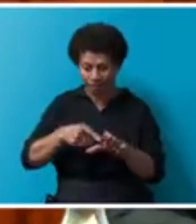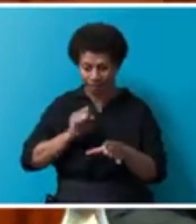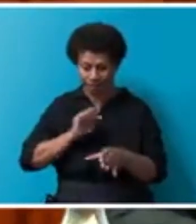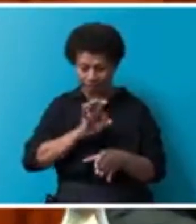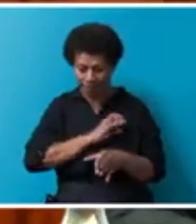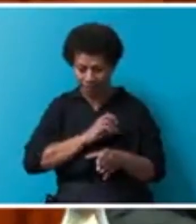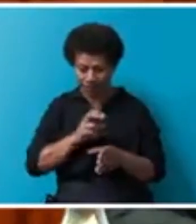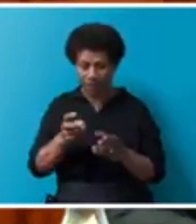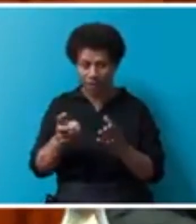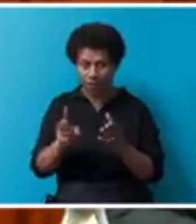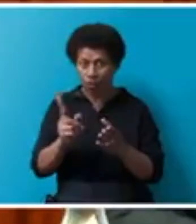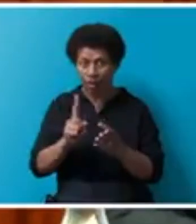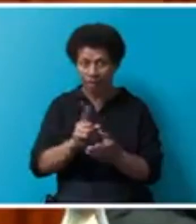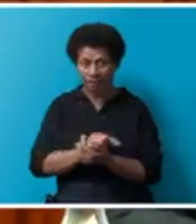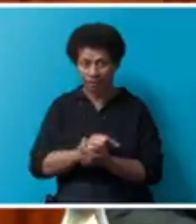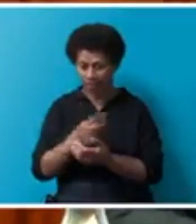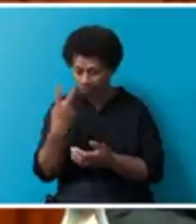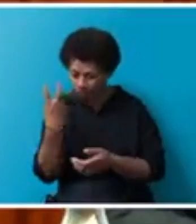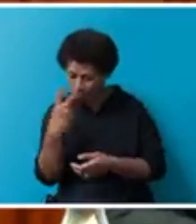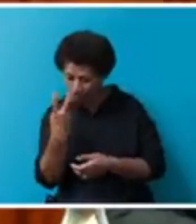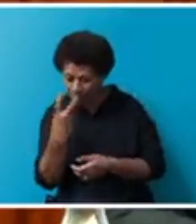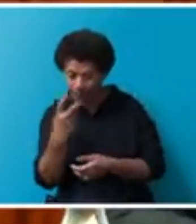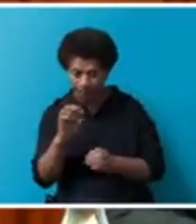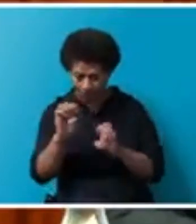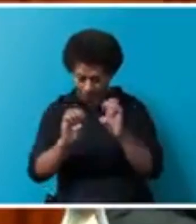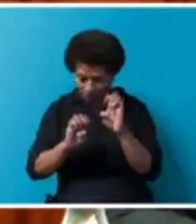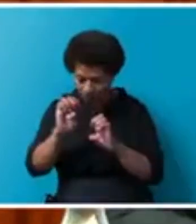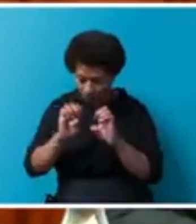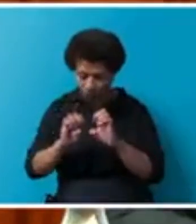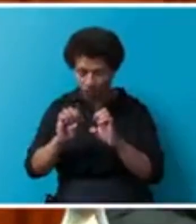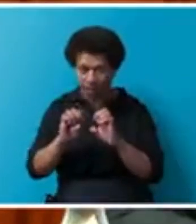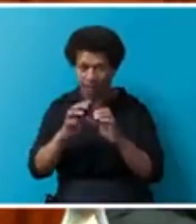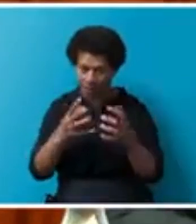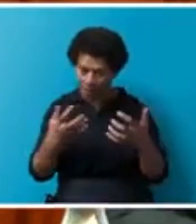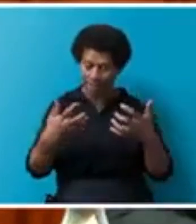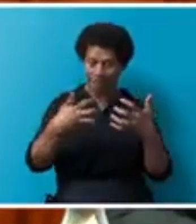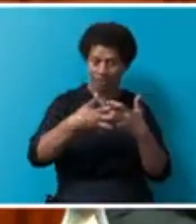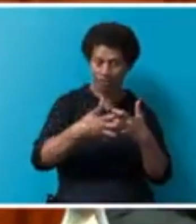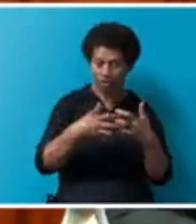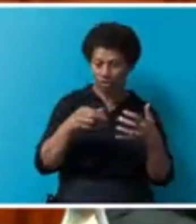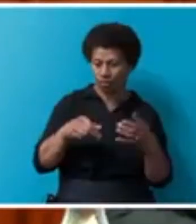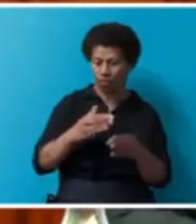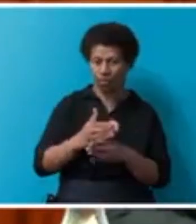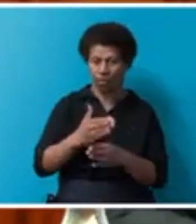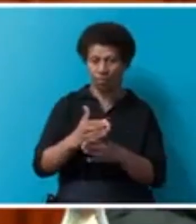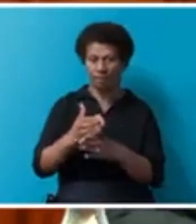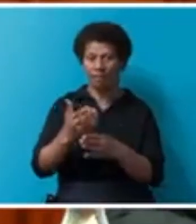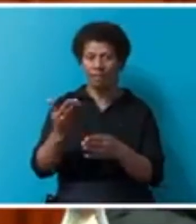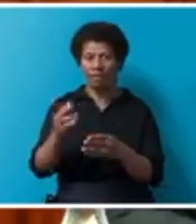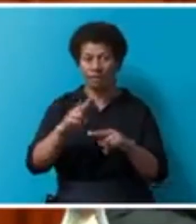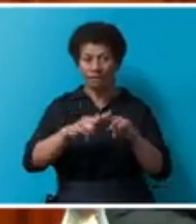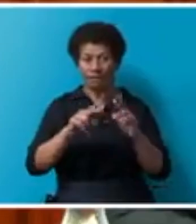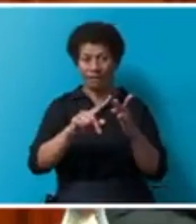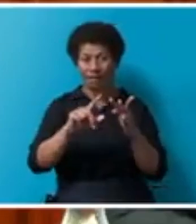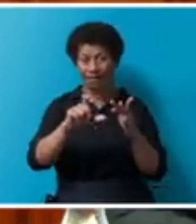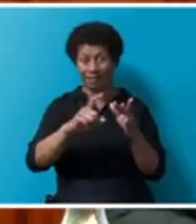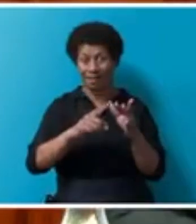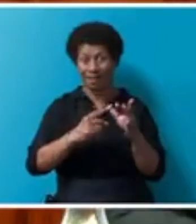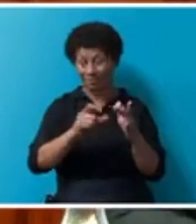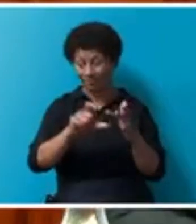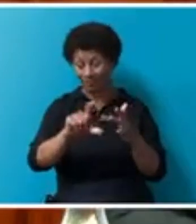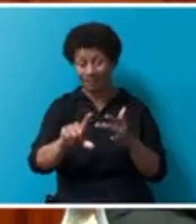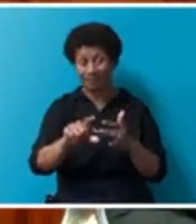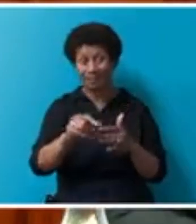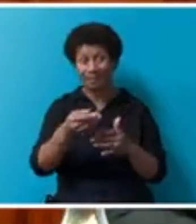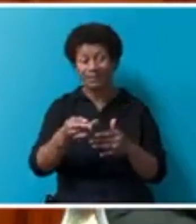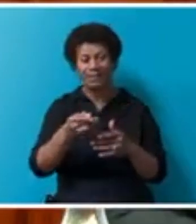by implementing monitoring and evaluation as well as compliance. FICAC continues to strengthen its regional partnership in fighting against